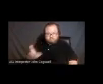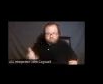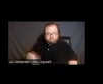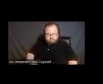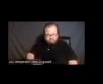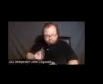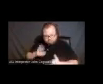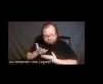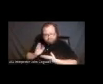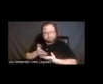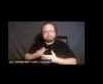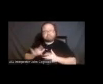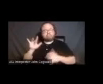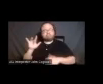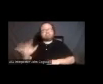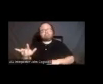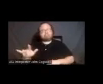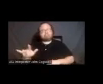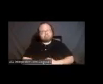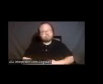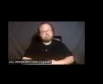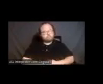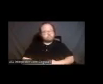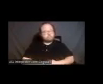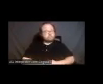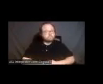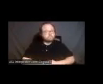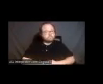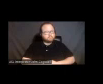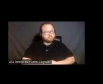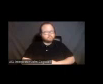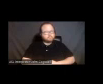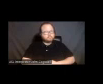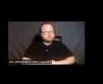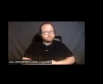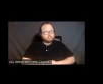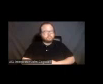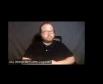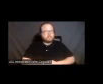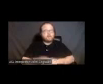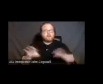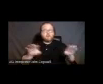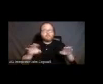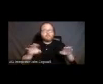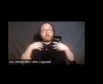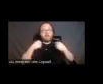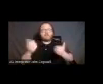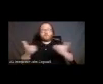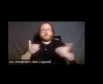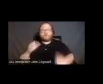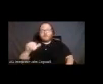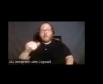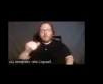All right, I will move on. So Misty, if you can give us to the next slide. So what is the Behavioral Health Services Act?